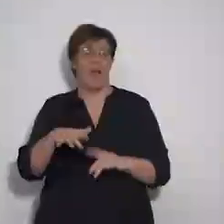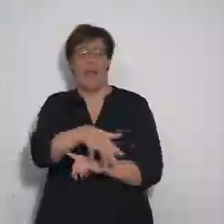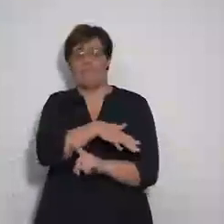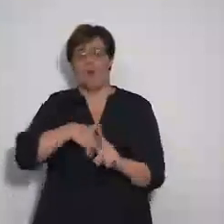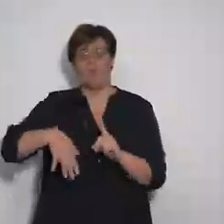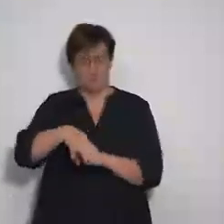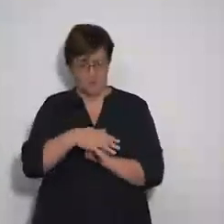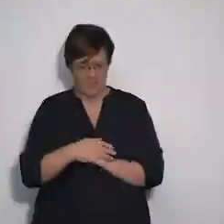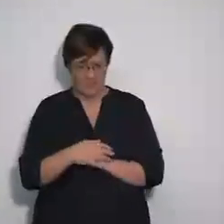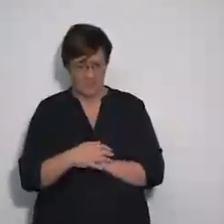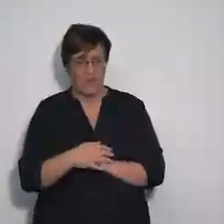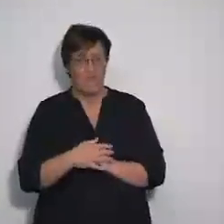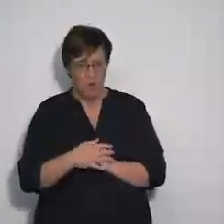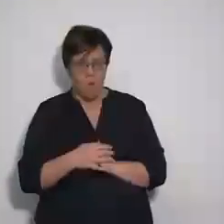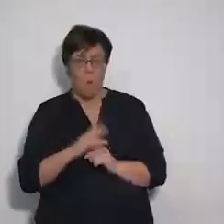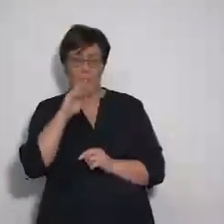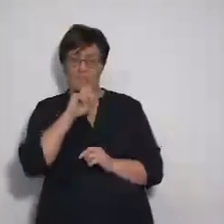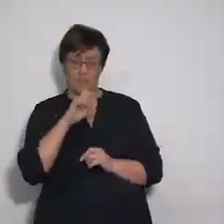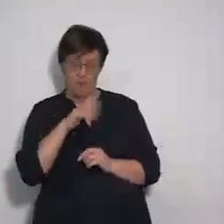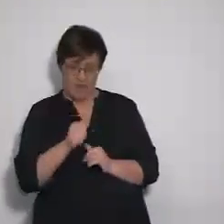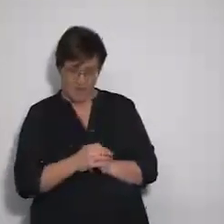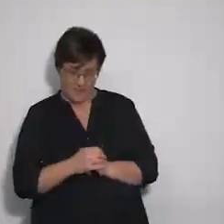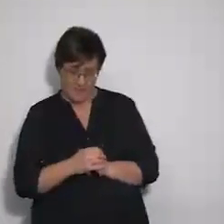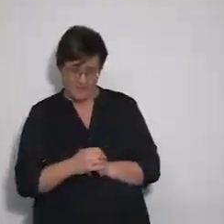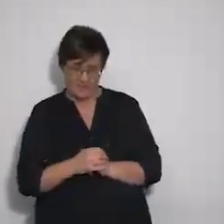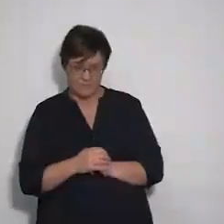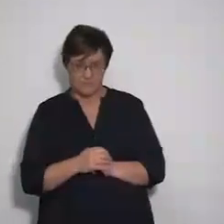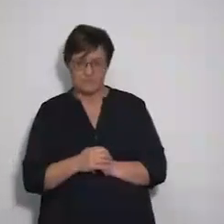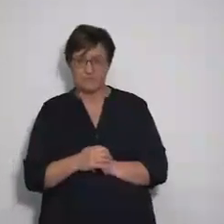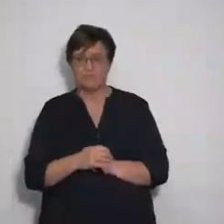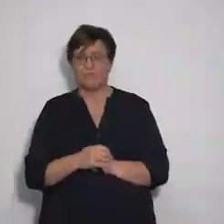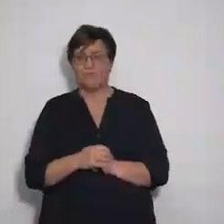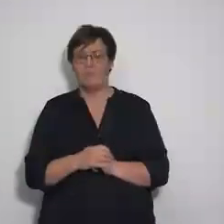wonderful environment for a particular kind of bacteria.